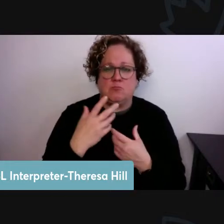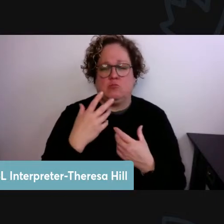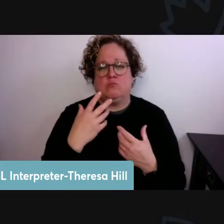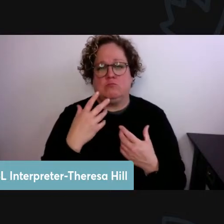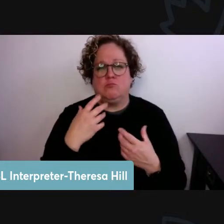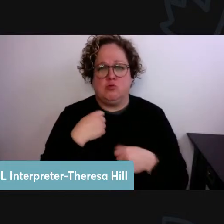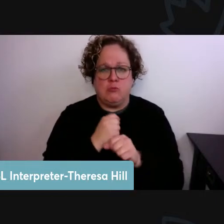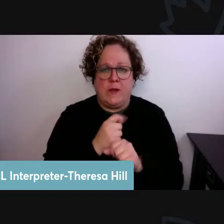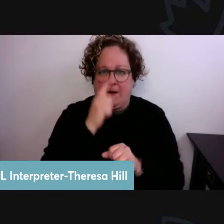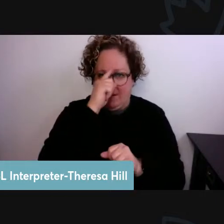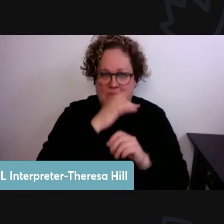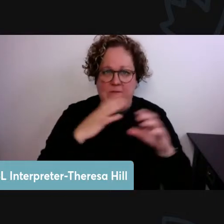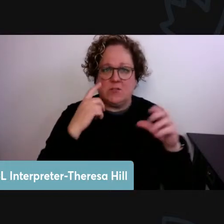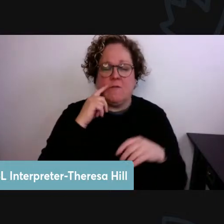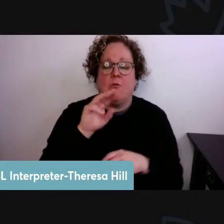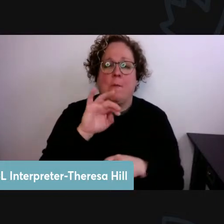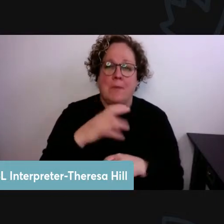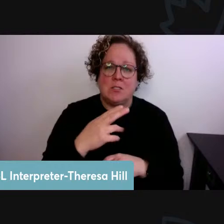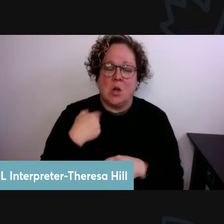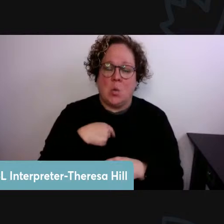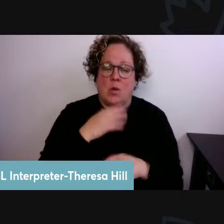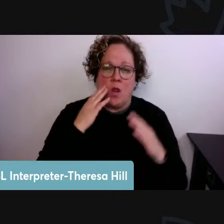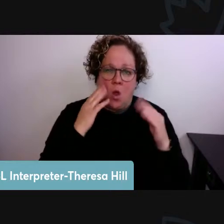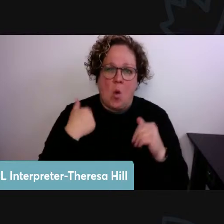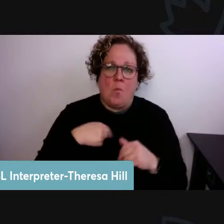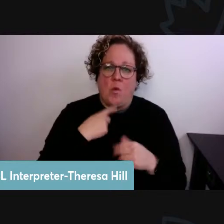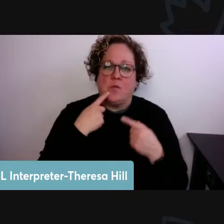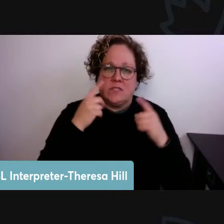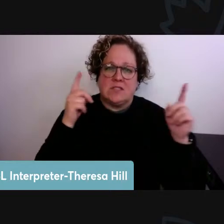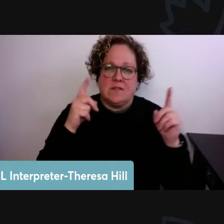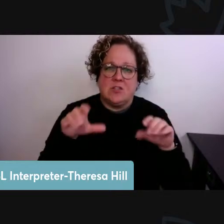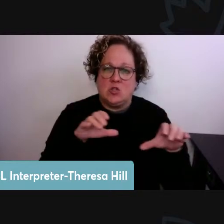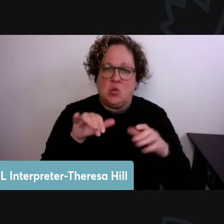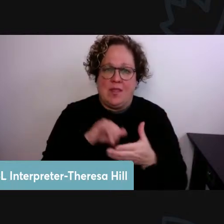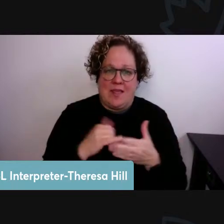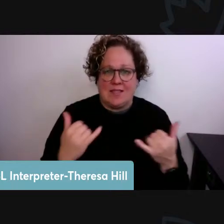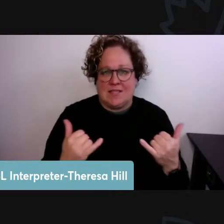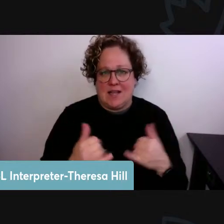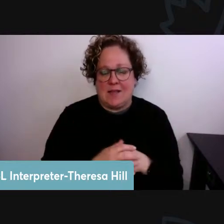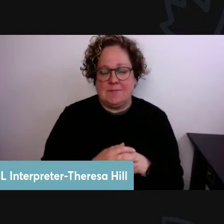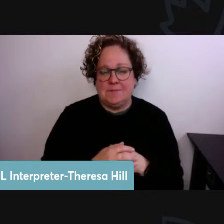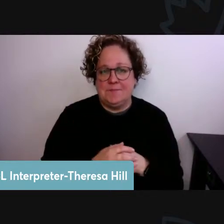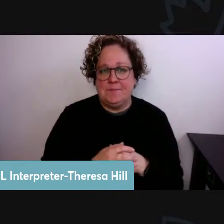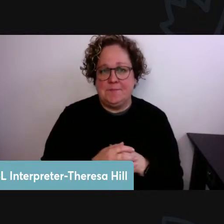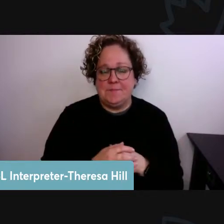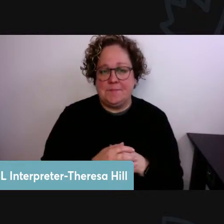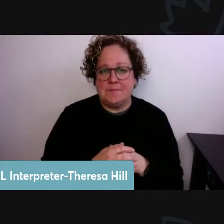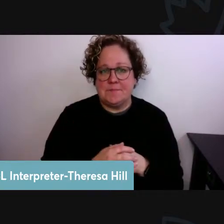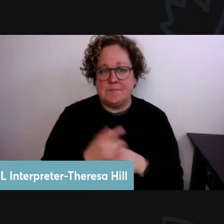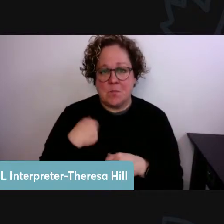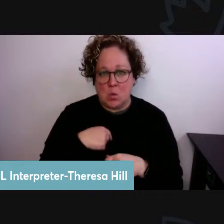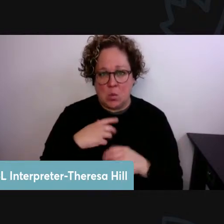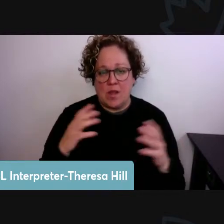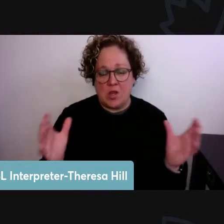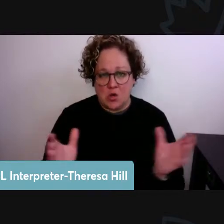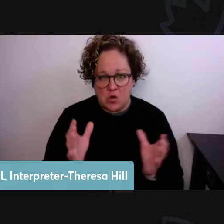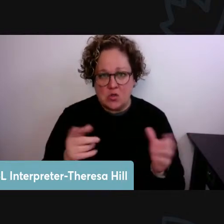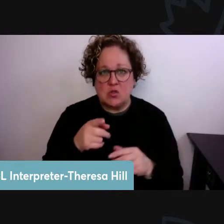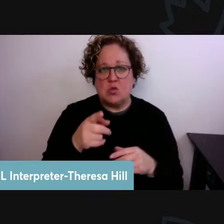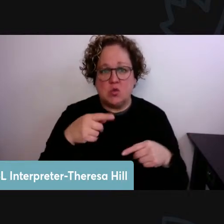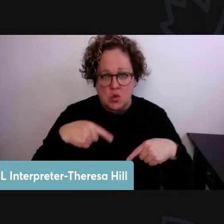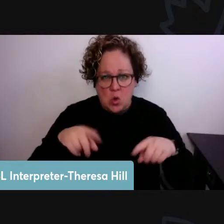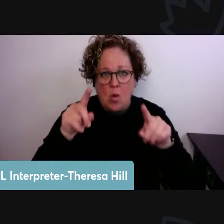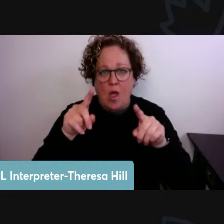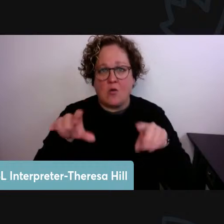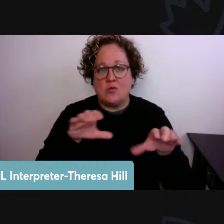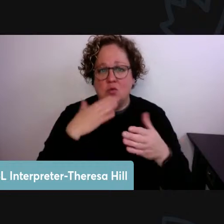Michigan, and we hope we were successful in doing so today. We encourage you to go out and do good